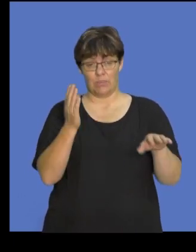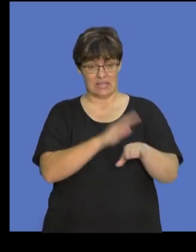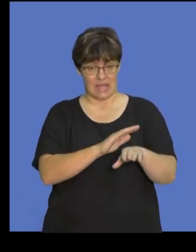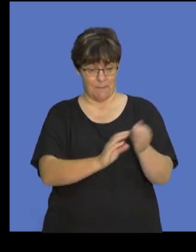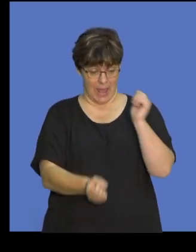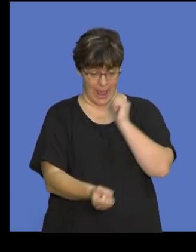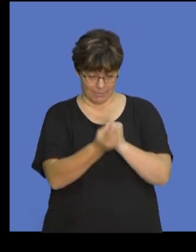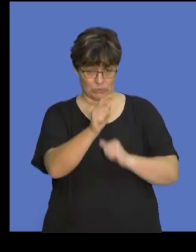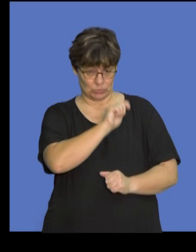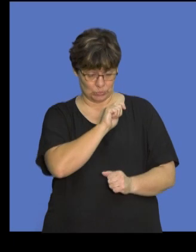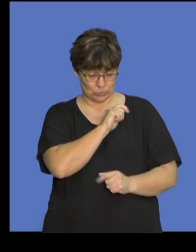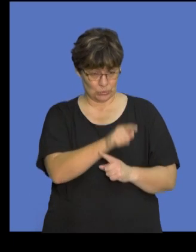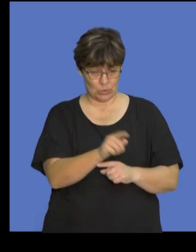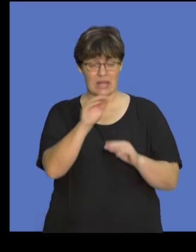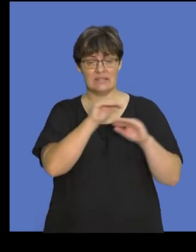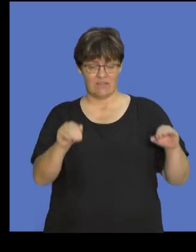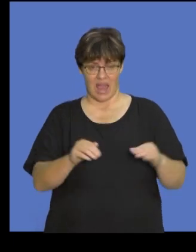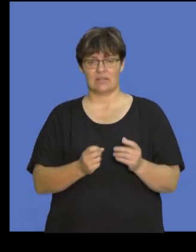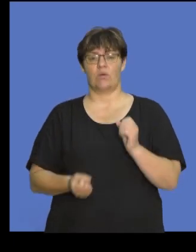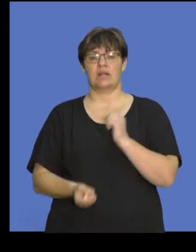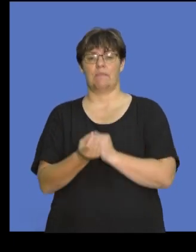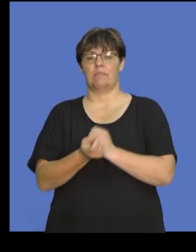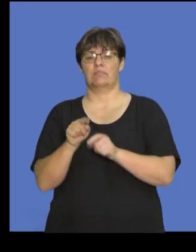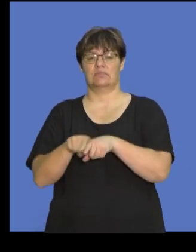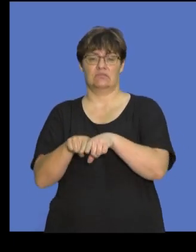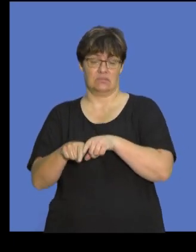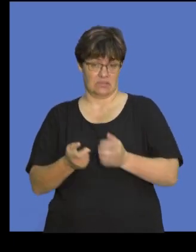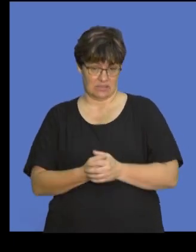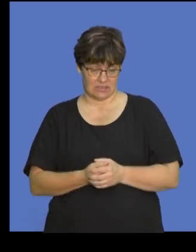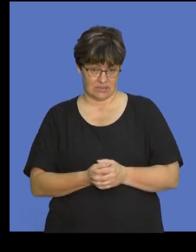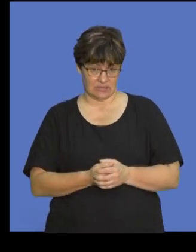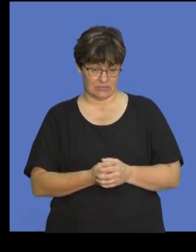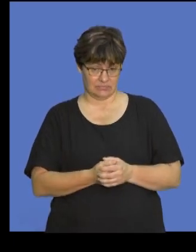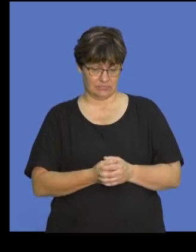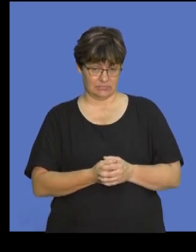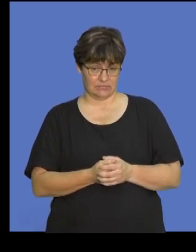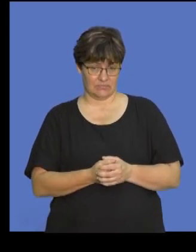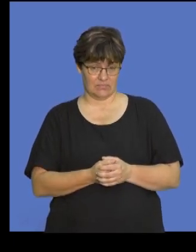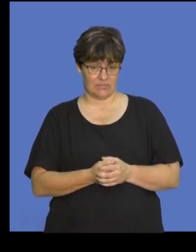of times that A happens divided by the number of trials